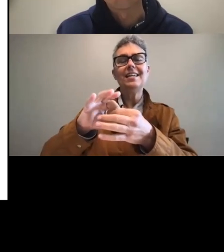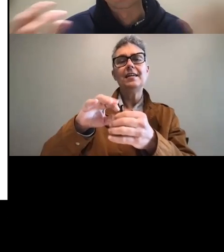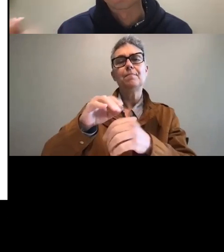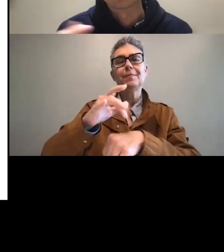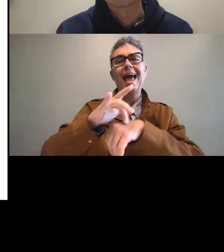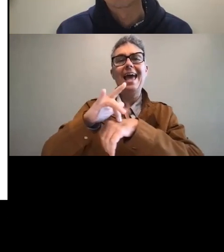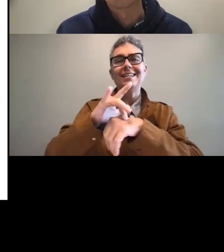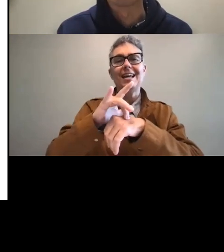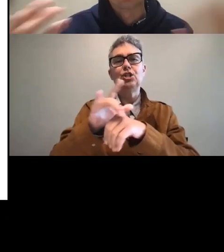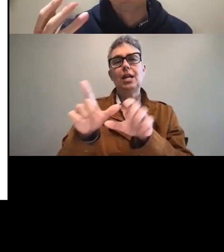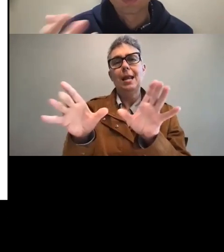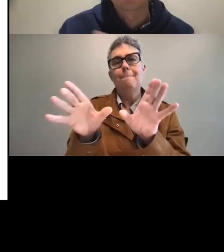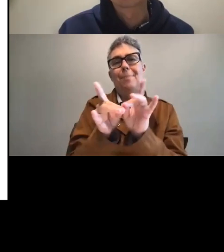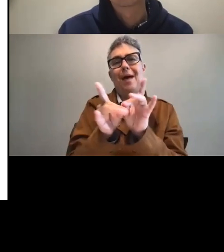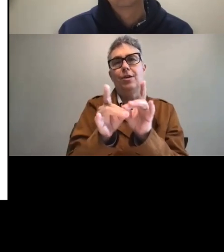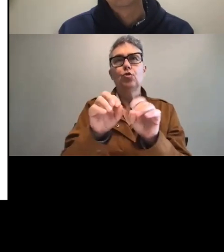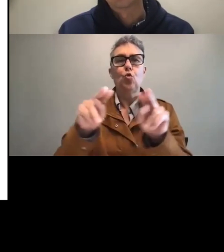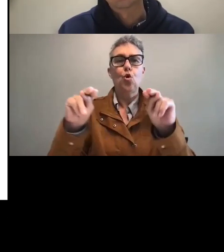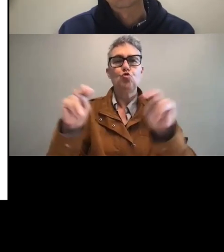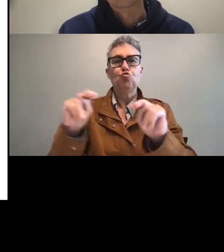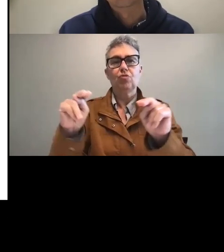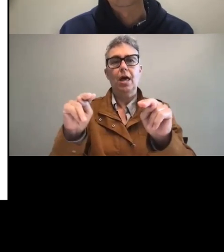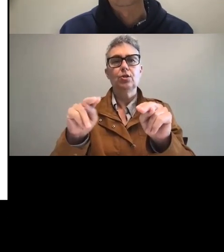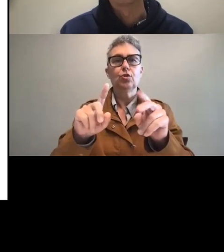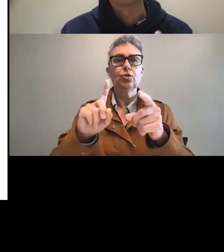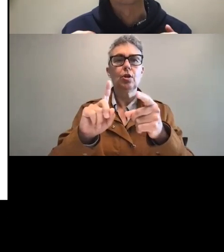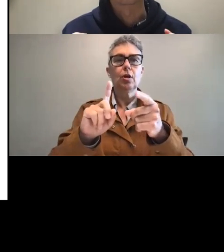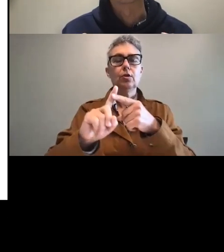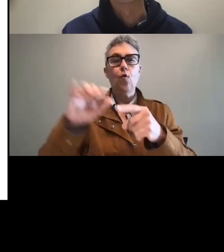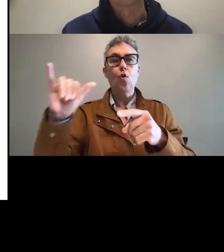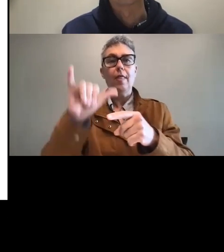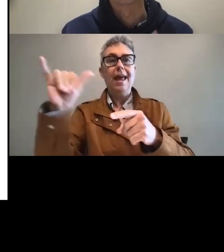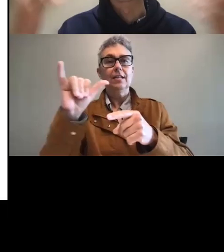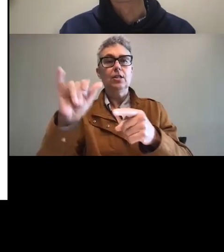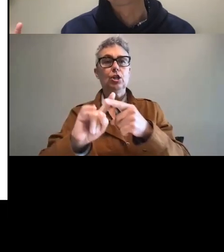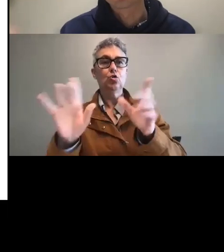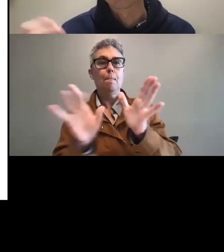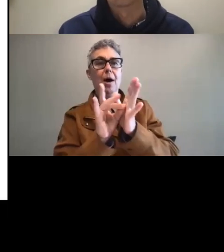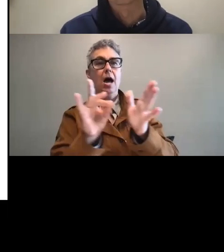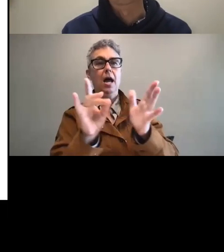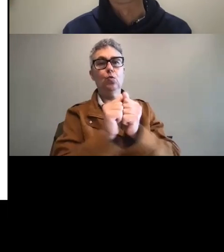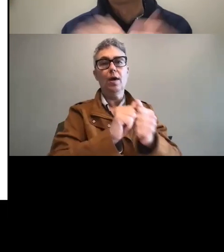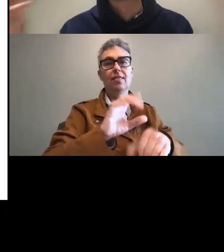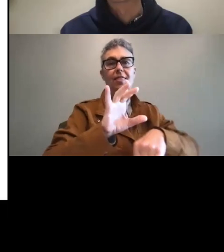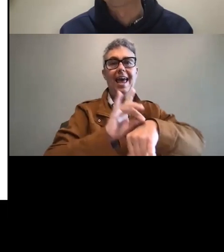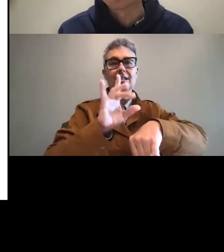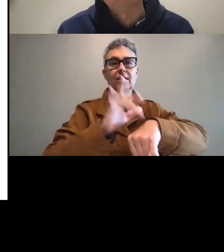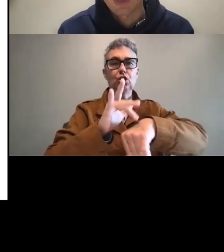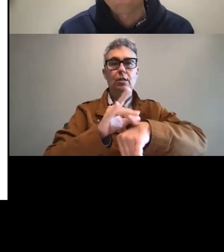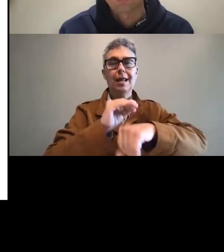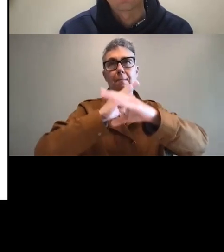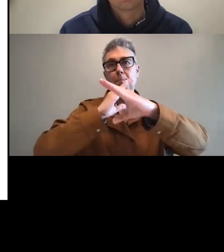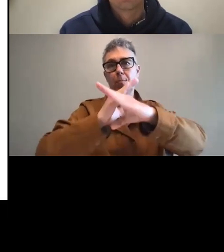like viruses or these viral proteins in order to trigger immune response or block this